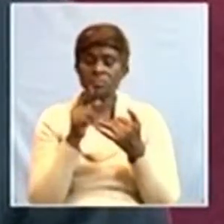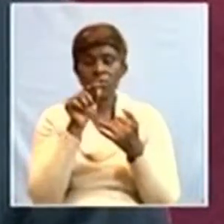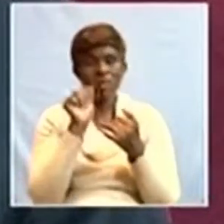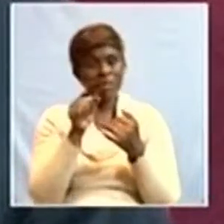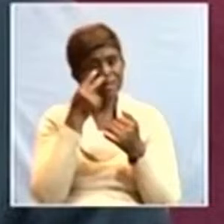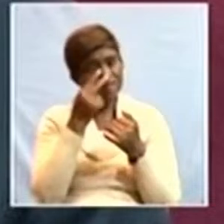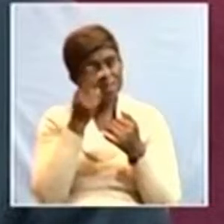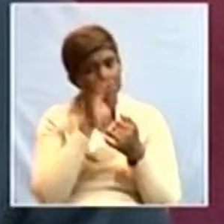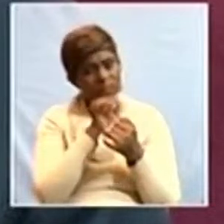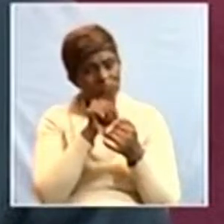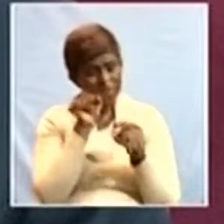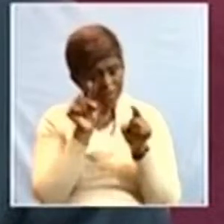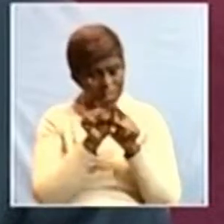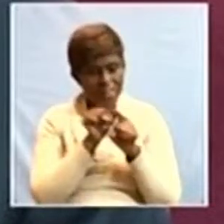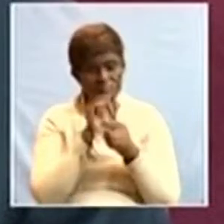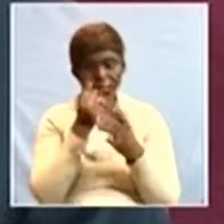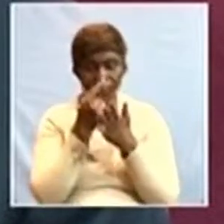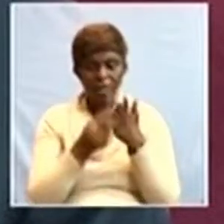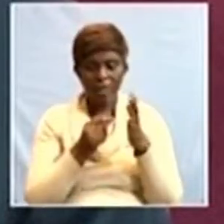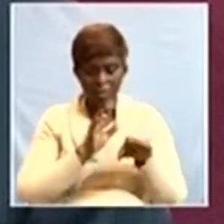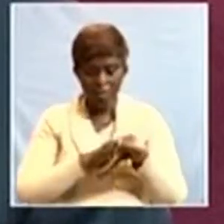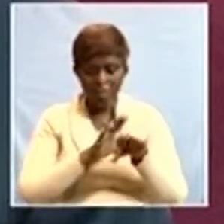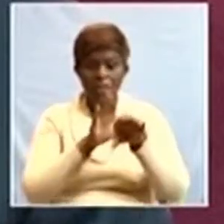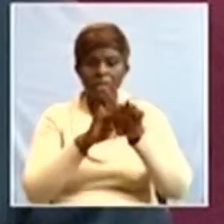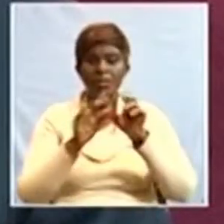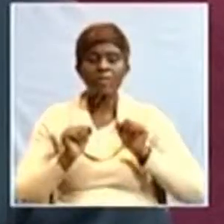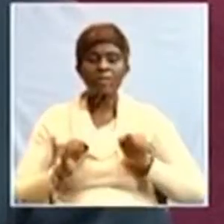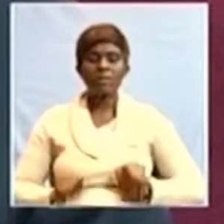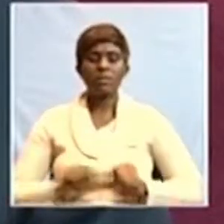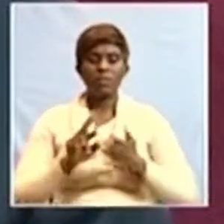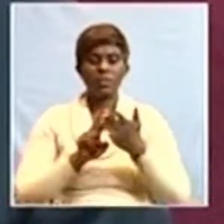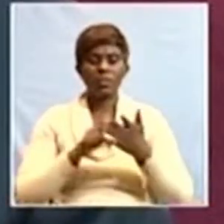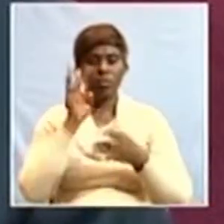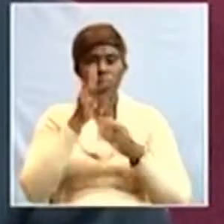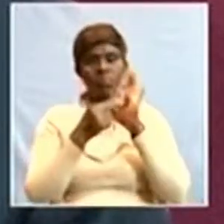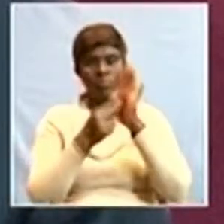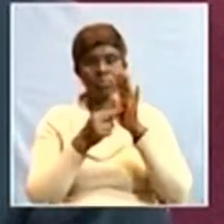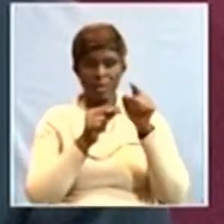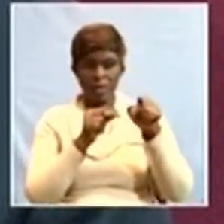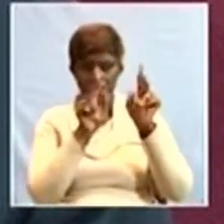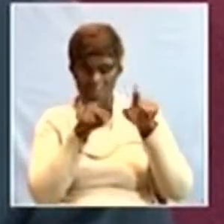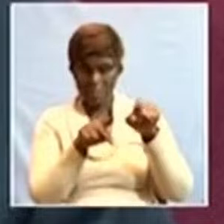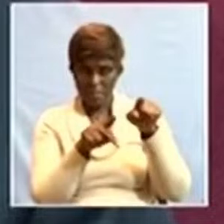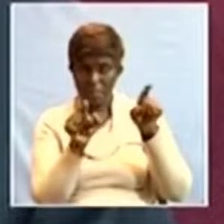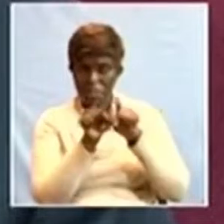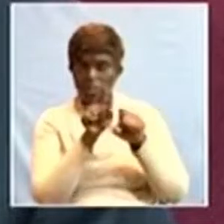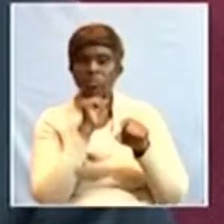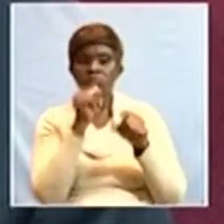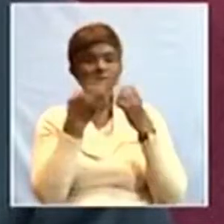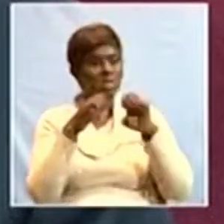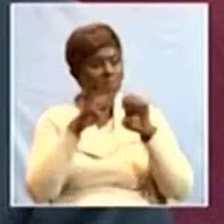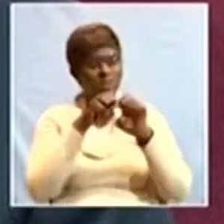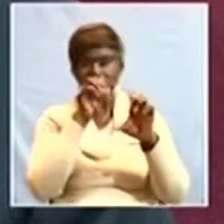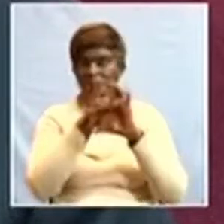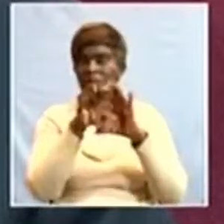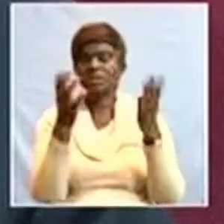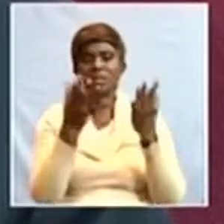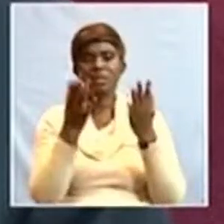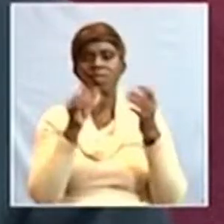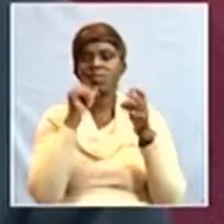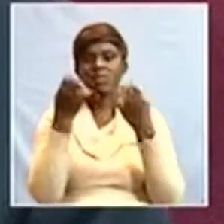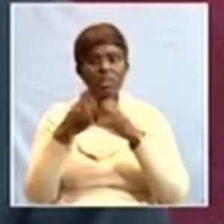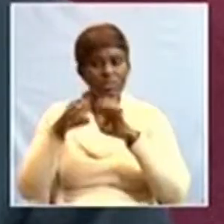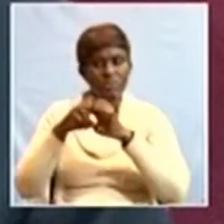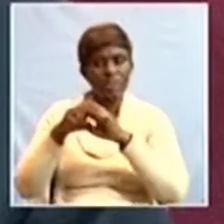see, this is the farmer tracking status. It will show that this person didn't even deposit, didn't even